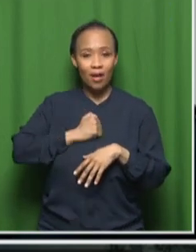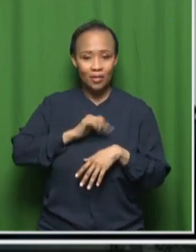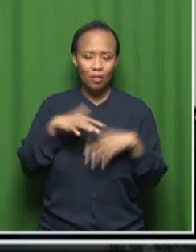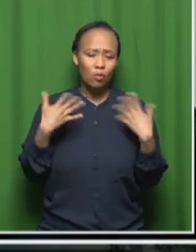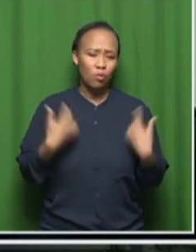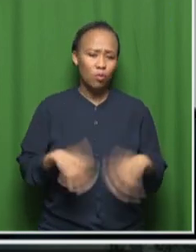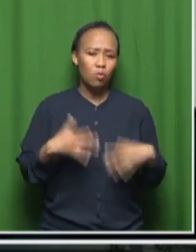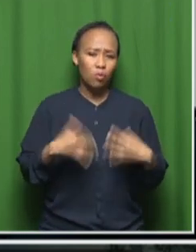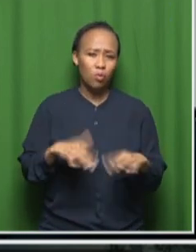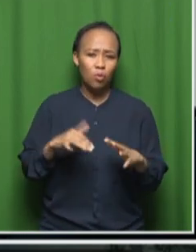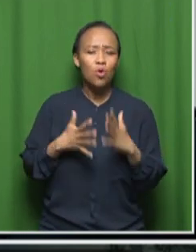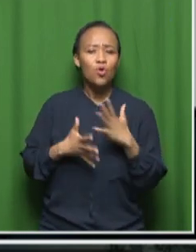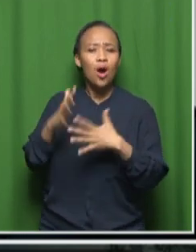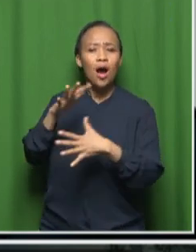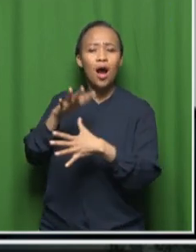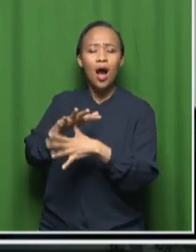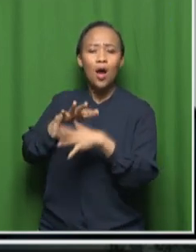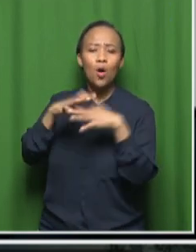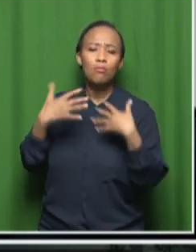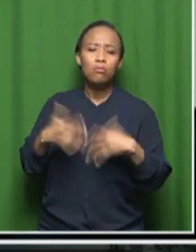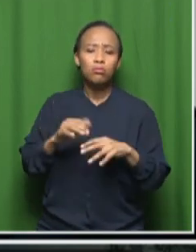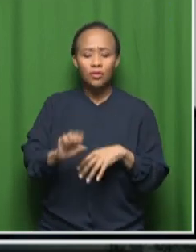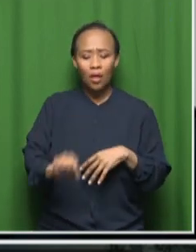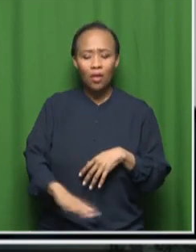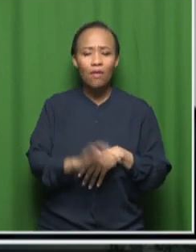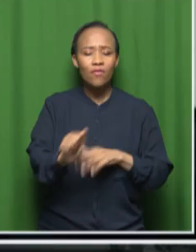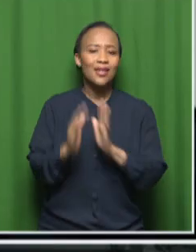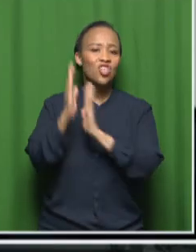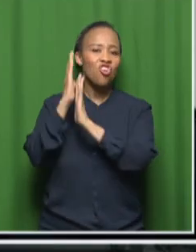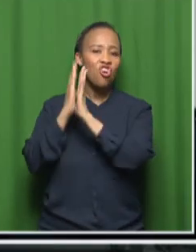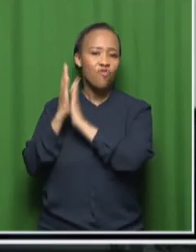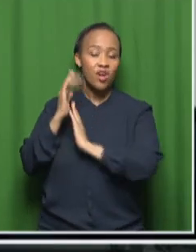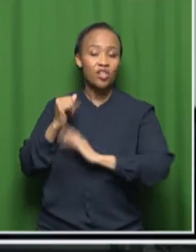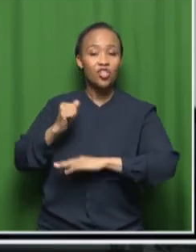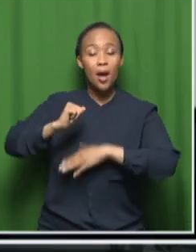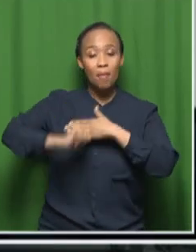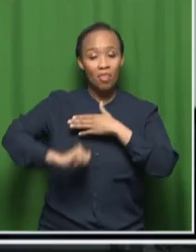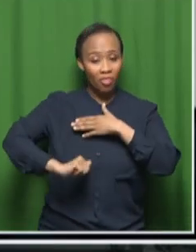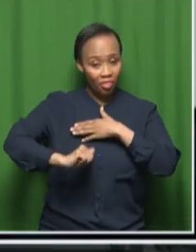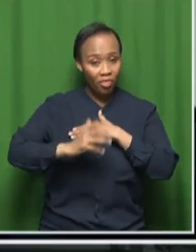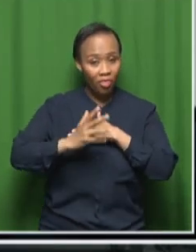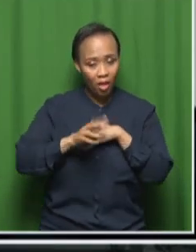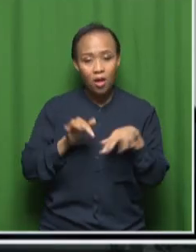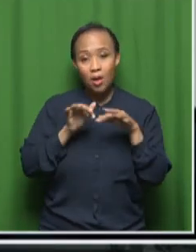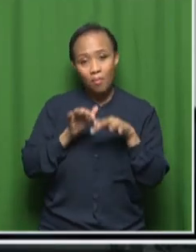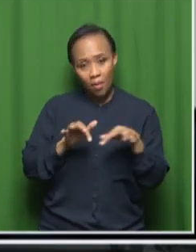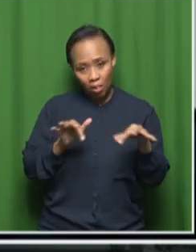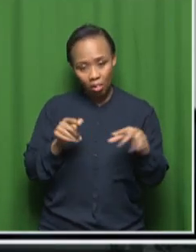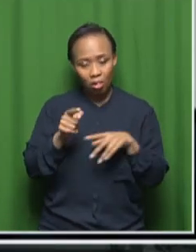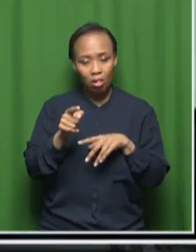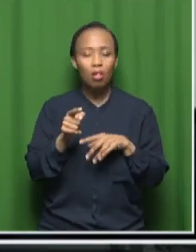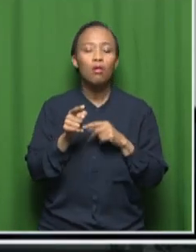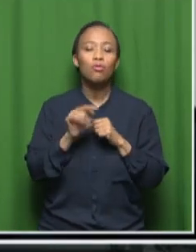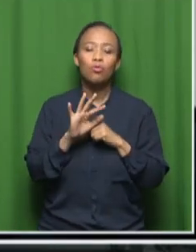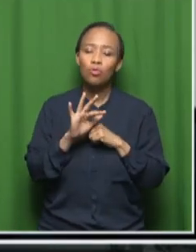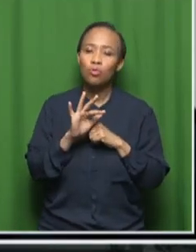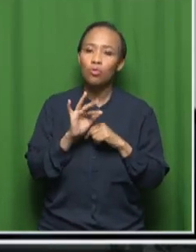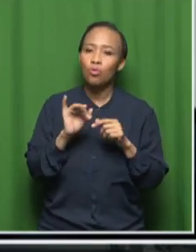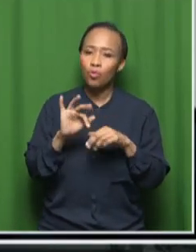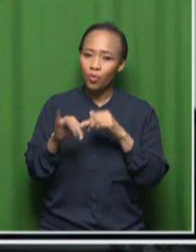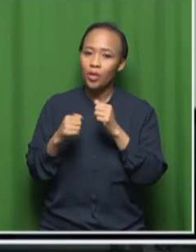icon. I mean, it's Heritage Month here in South Africa. We're honoring those who, whose shoulders we stand on, that also contribute to our rich